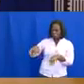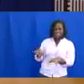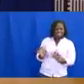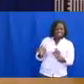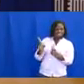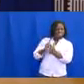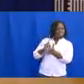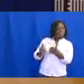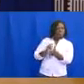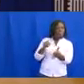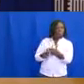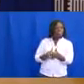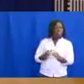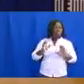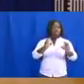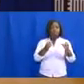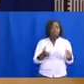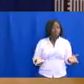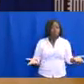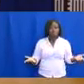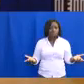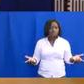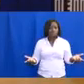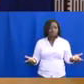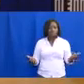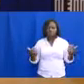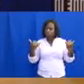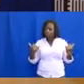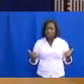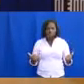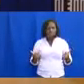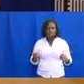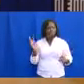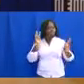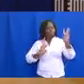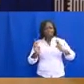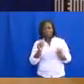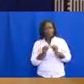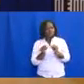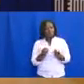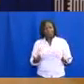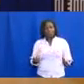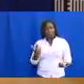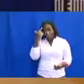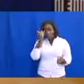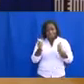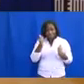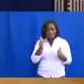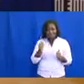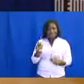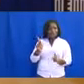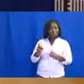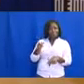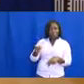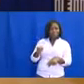relatives and communities are a source of considerable worry to me, because they undermine our